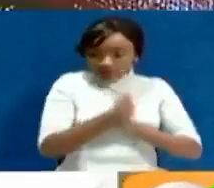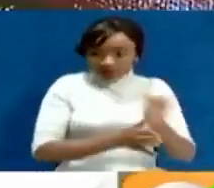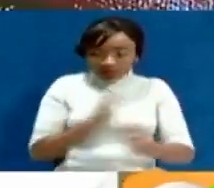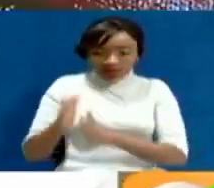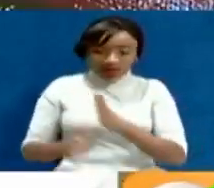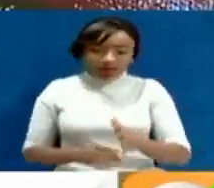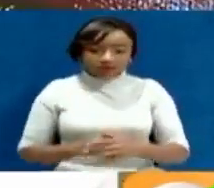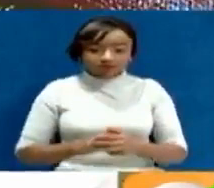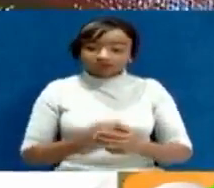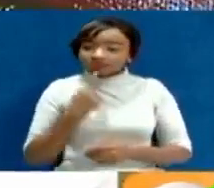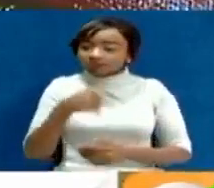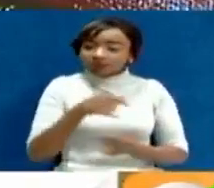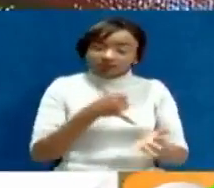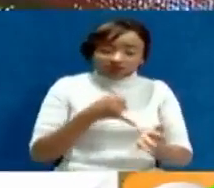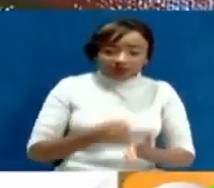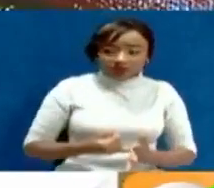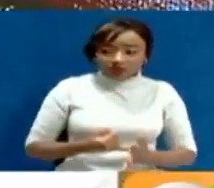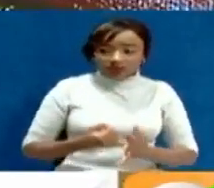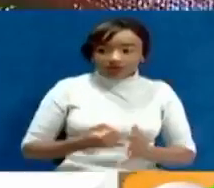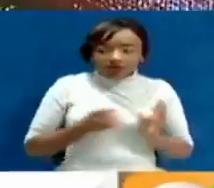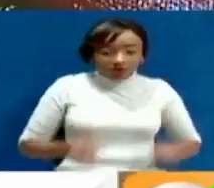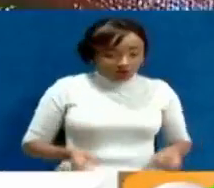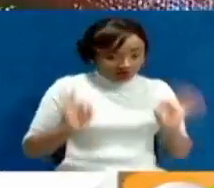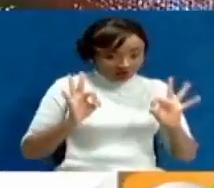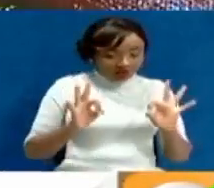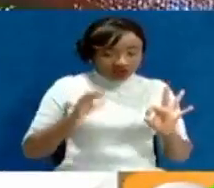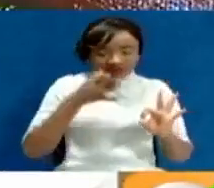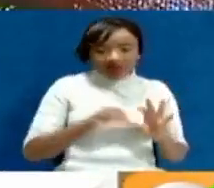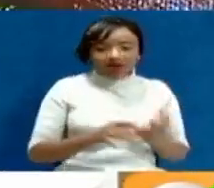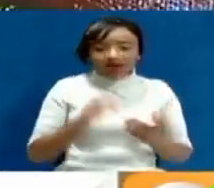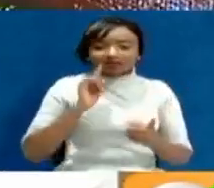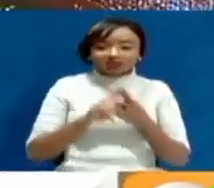mills if they are included officially in the caretaker committee